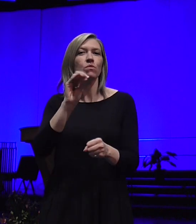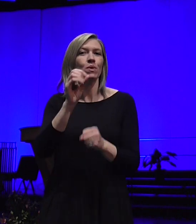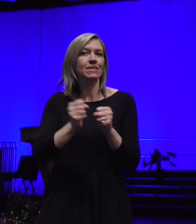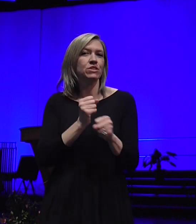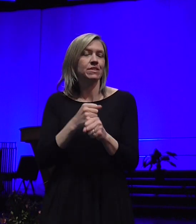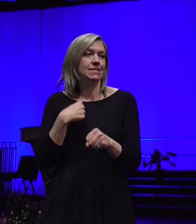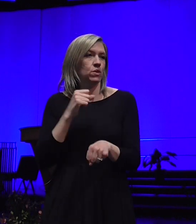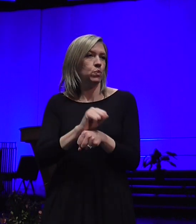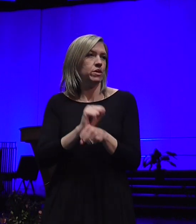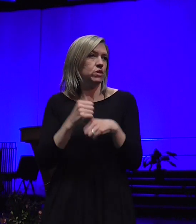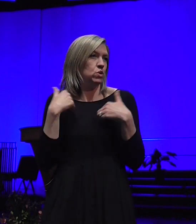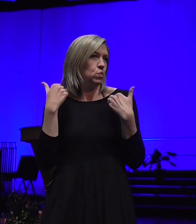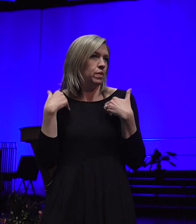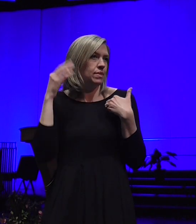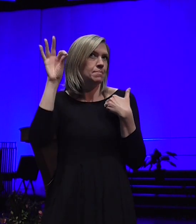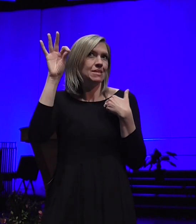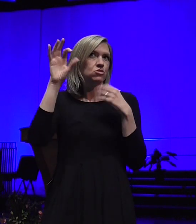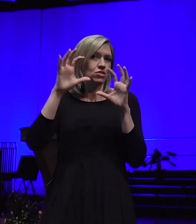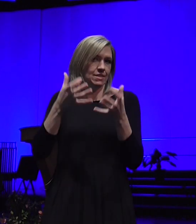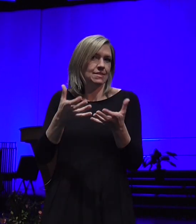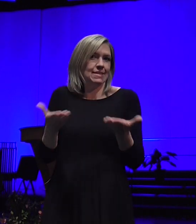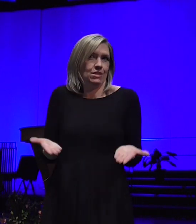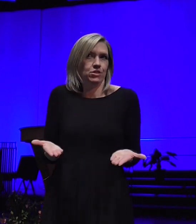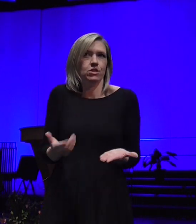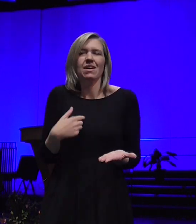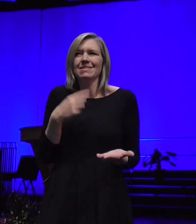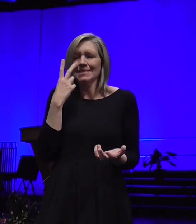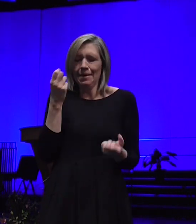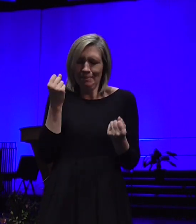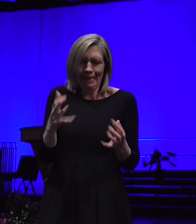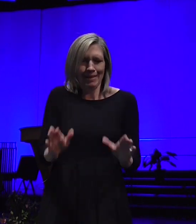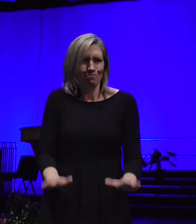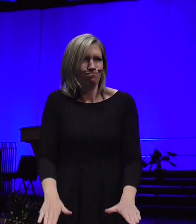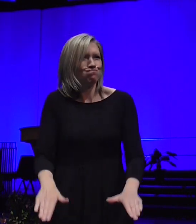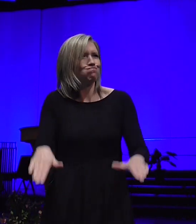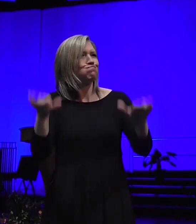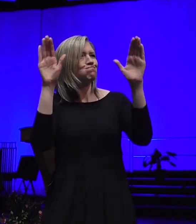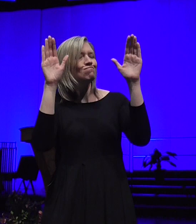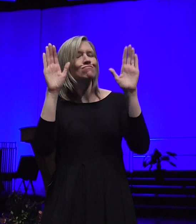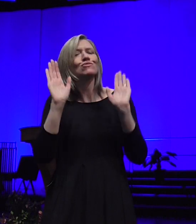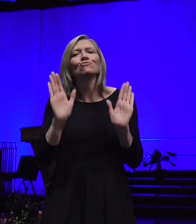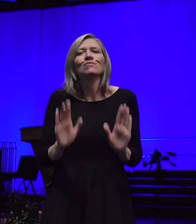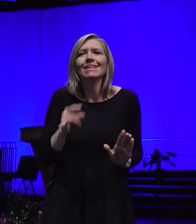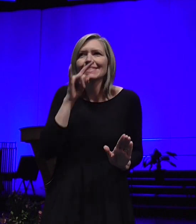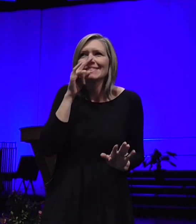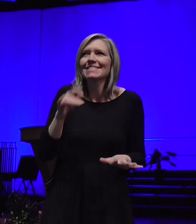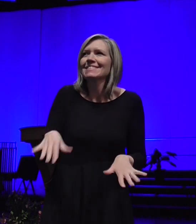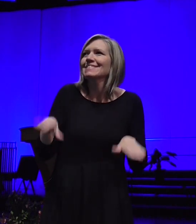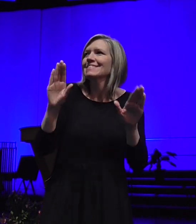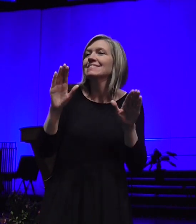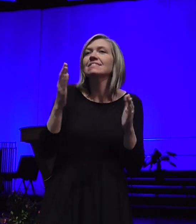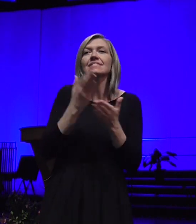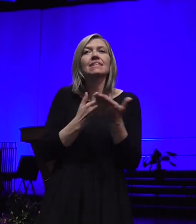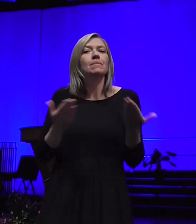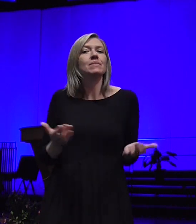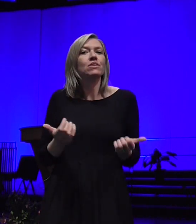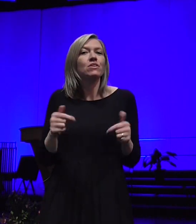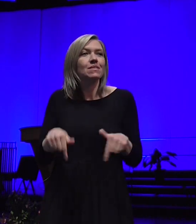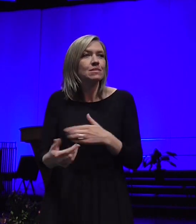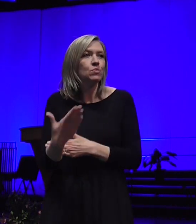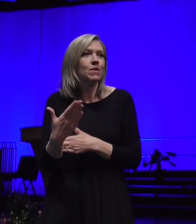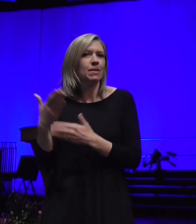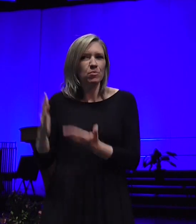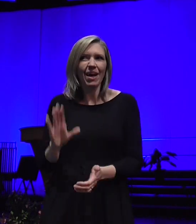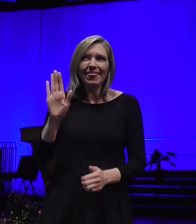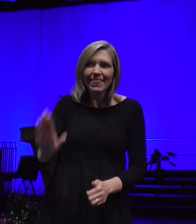youth ministry here. Got to see so many kids grow up here. Great kids. Some of them are here this morning with their own